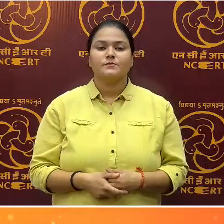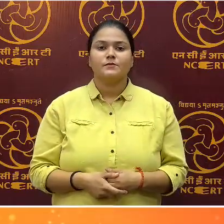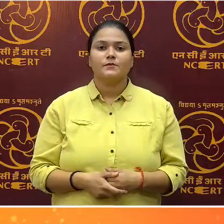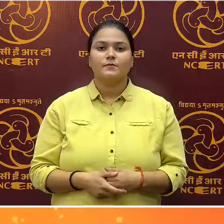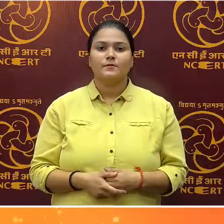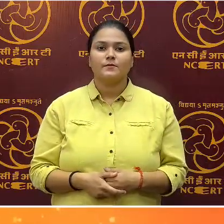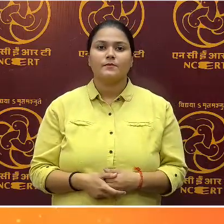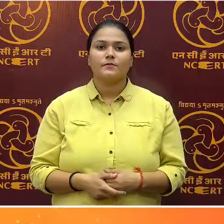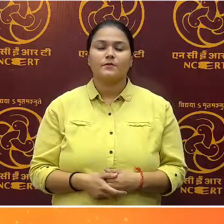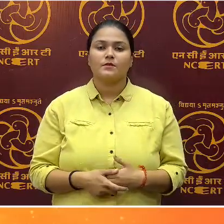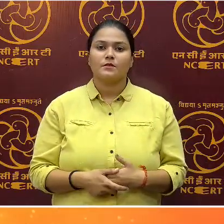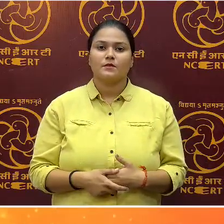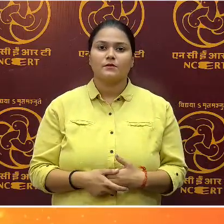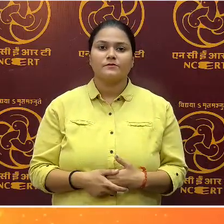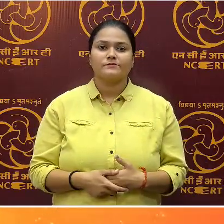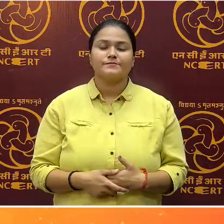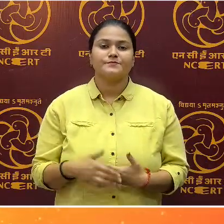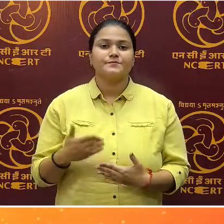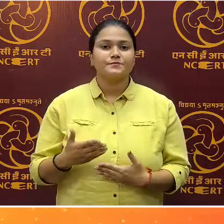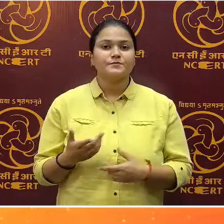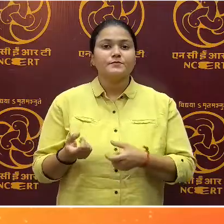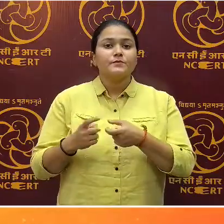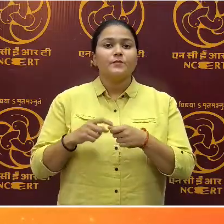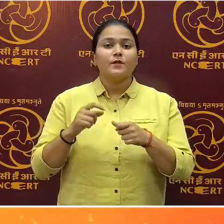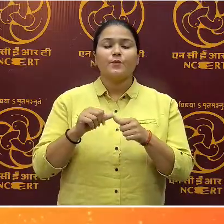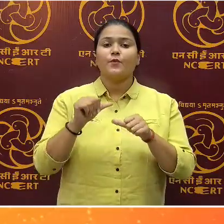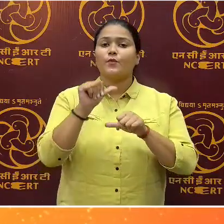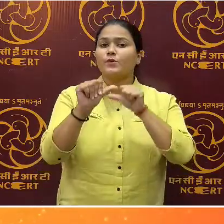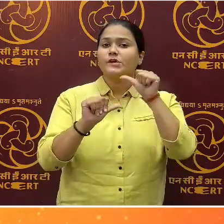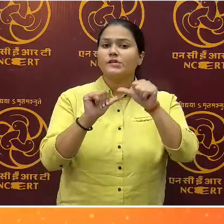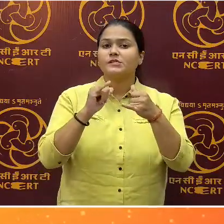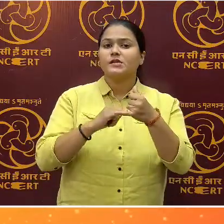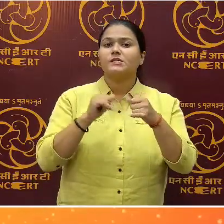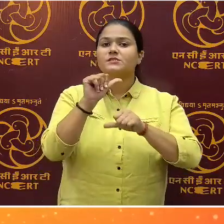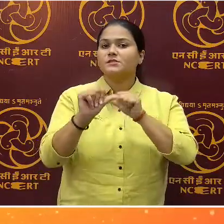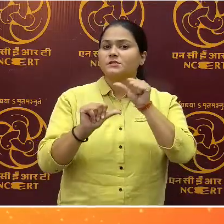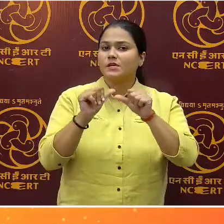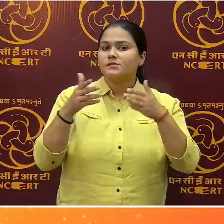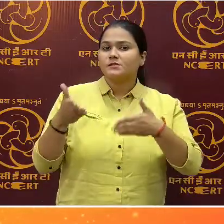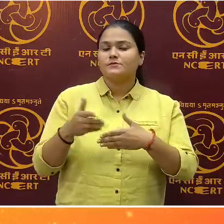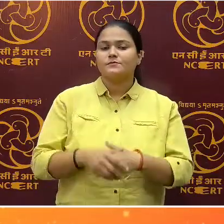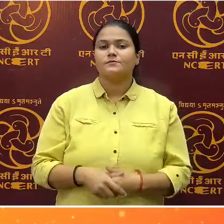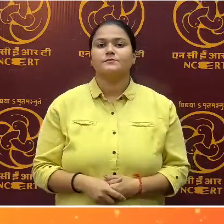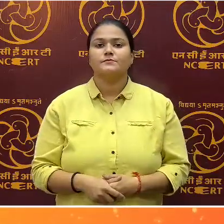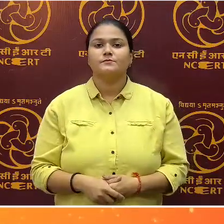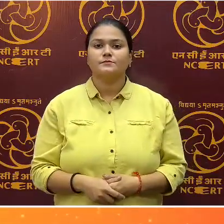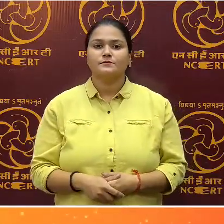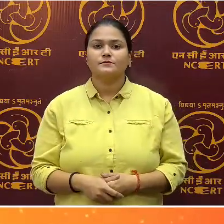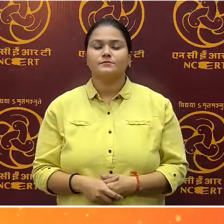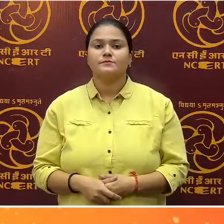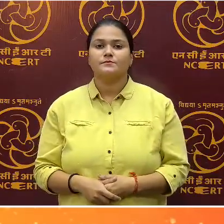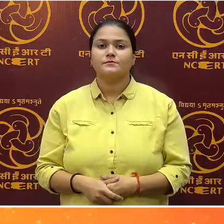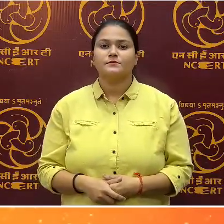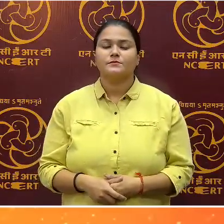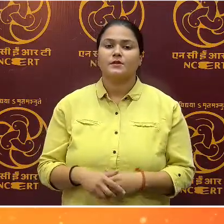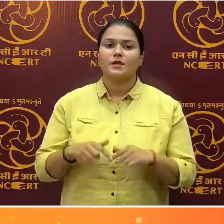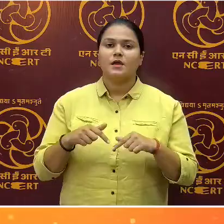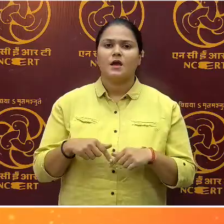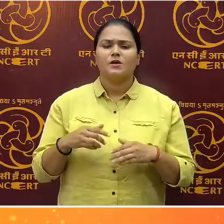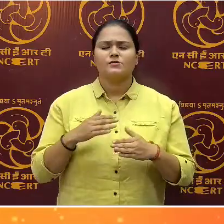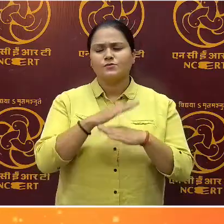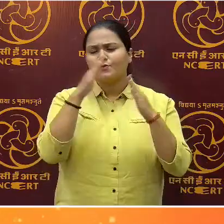School, GRH Marg. Ma'am, thank you so much to here with us. Warm welcome. Thank you. So ma'am, what are the overall